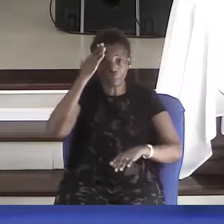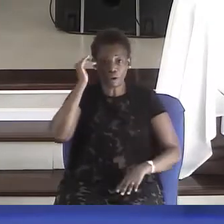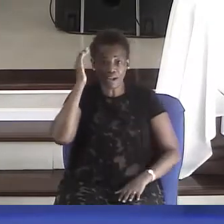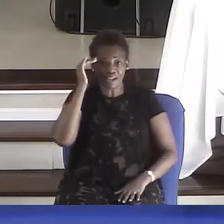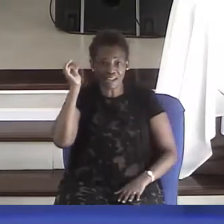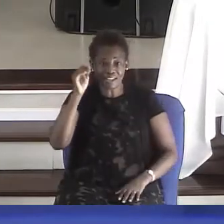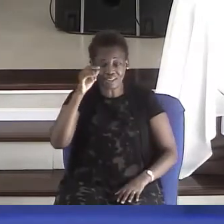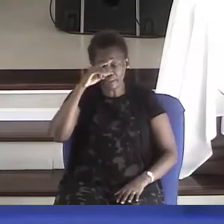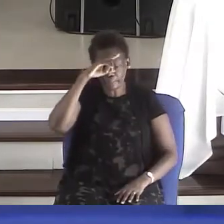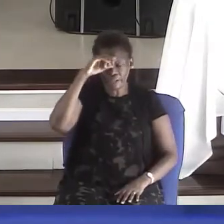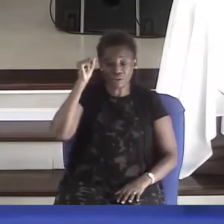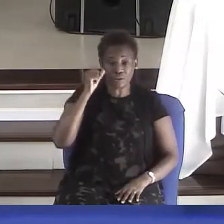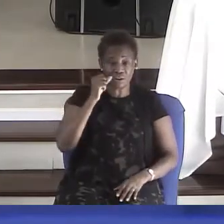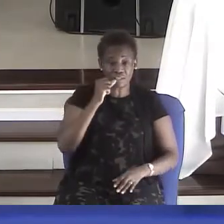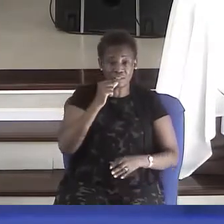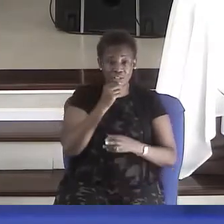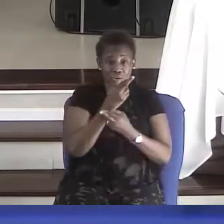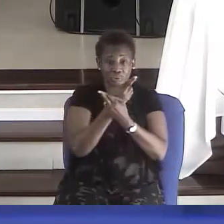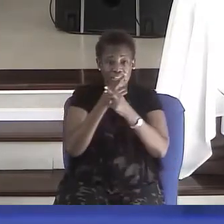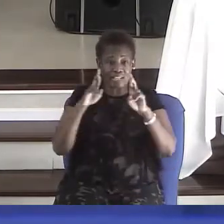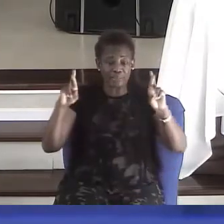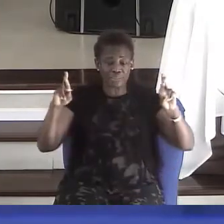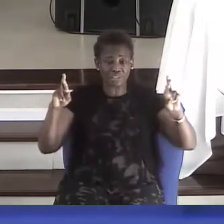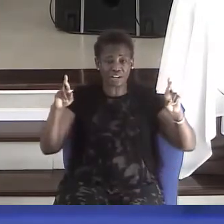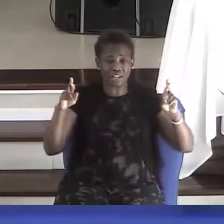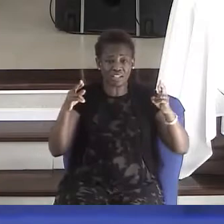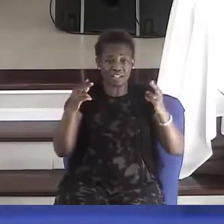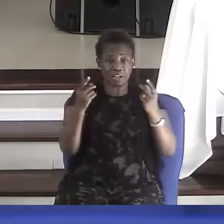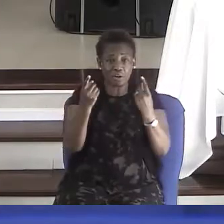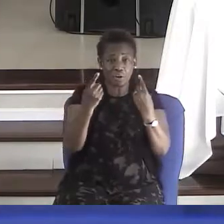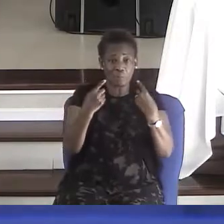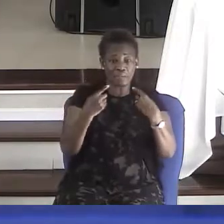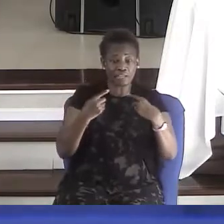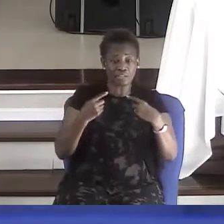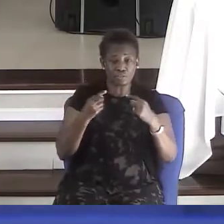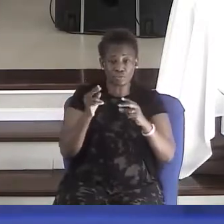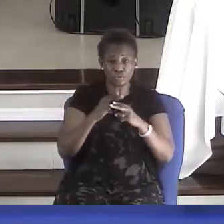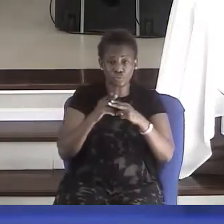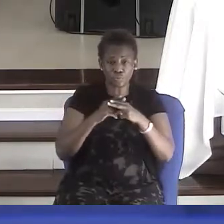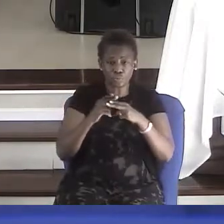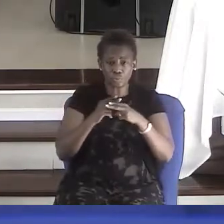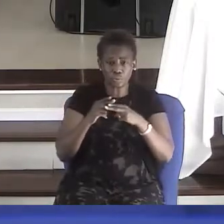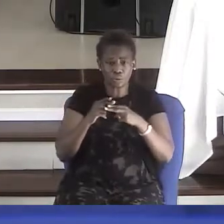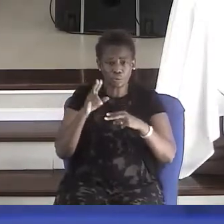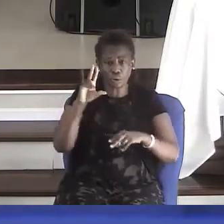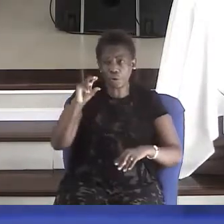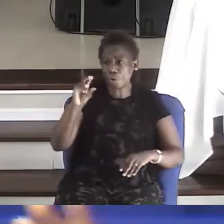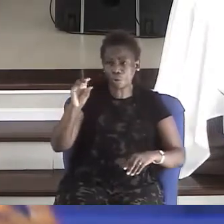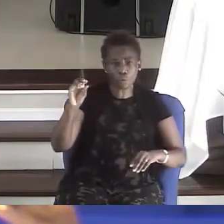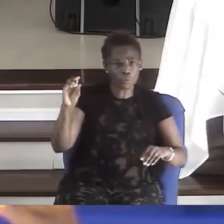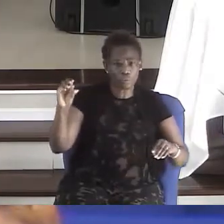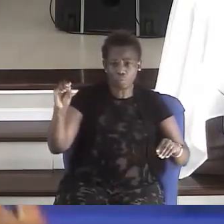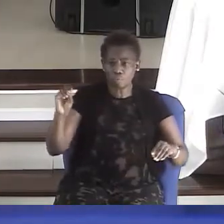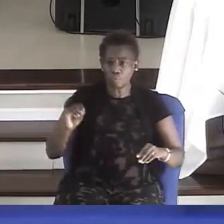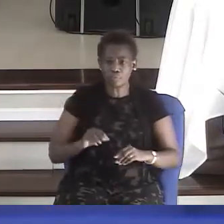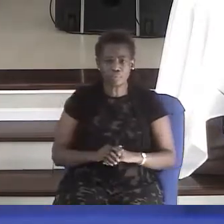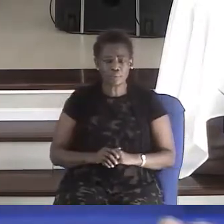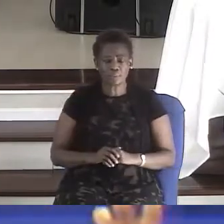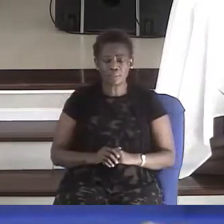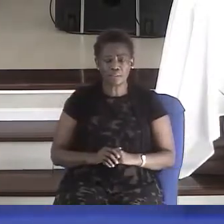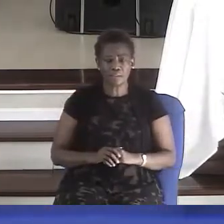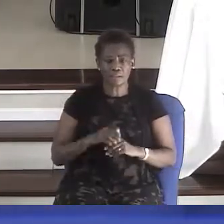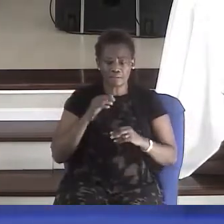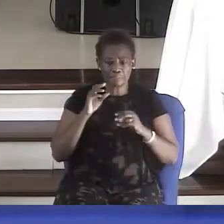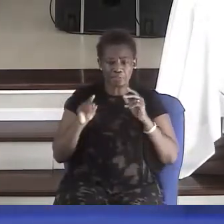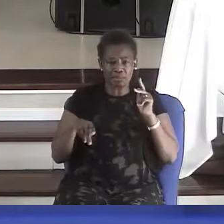becoming desperately wicked. People are hungry for wealth. And people